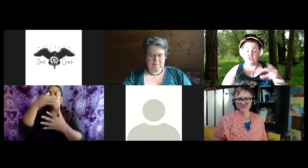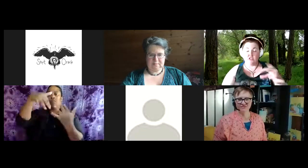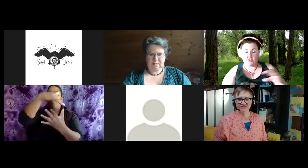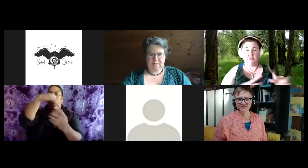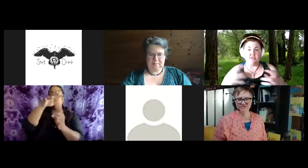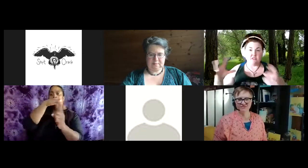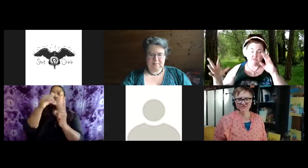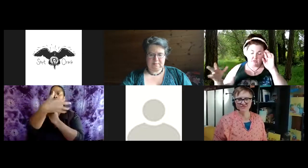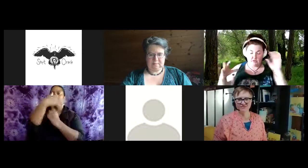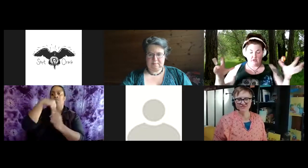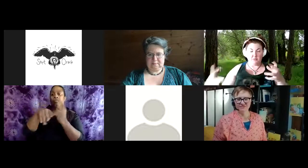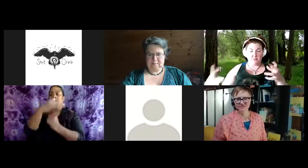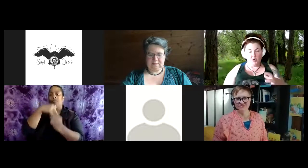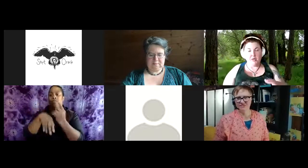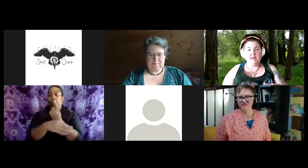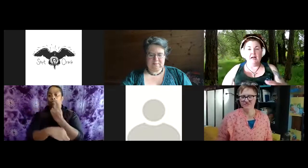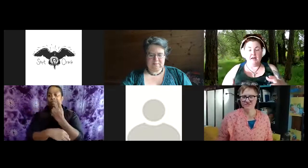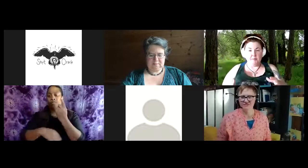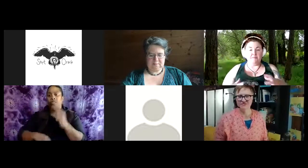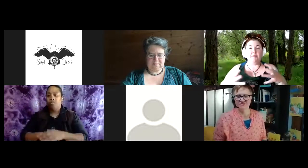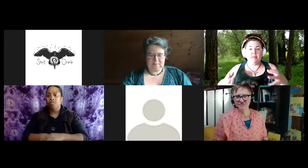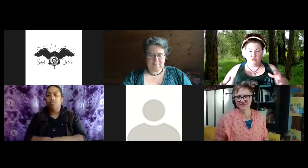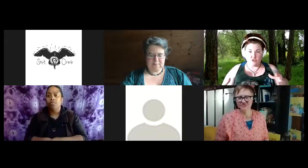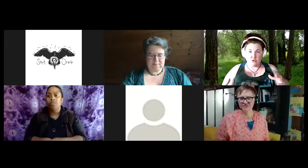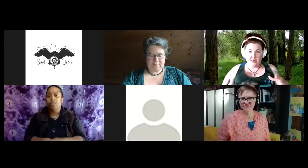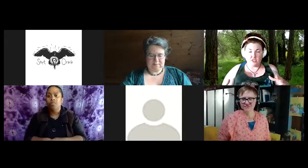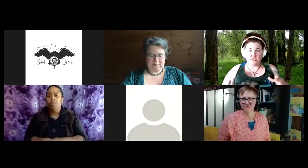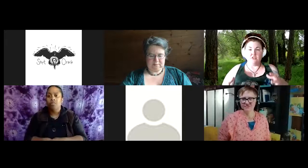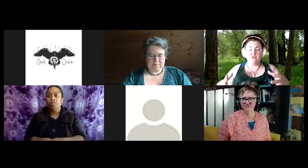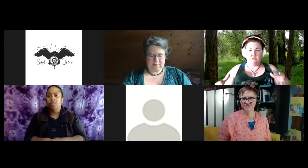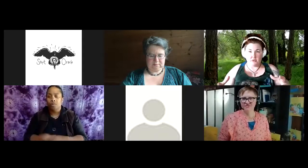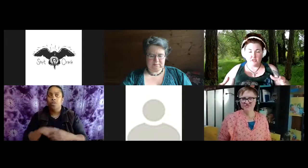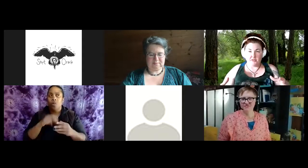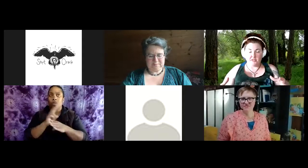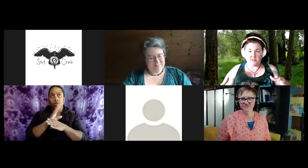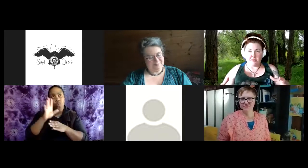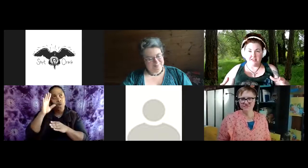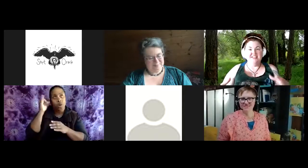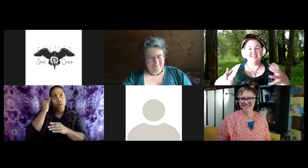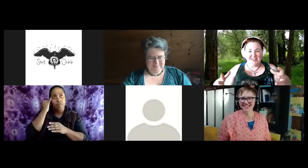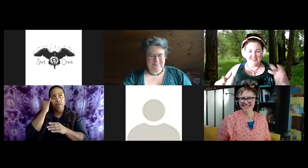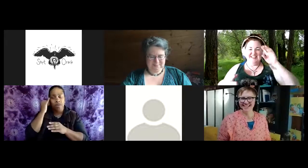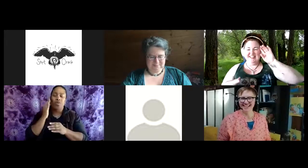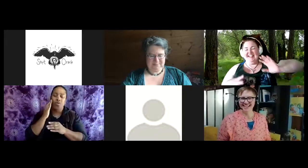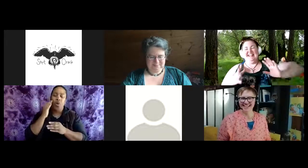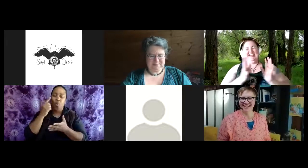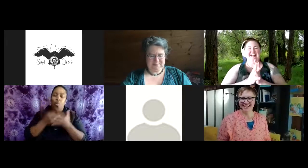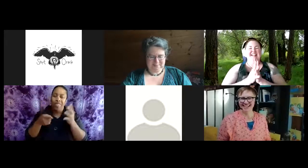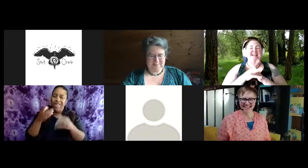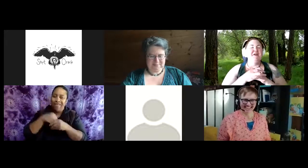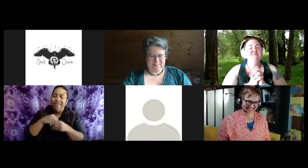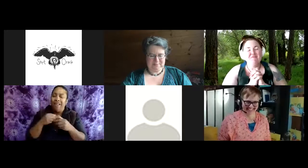around each other with the ribbons around the pole. Use your imagination. We all know what this is about. So